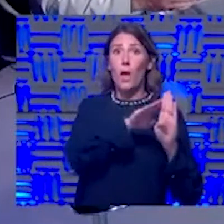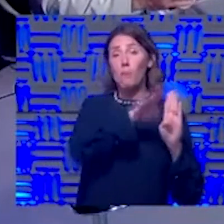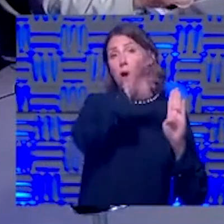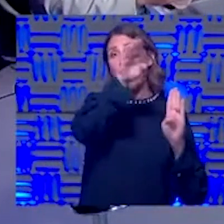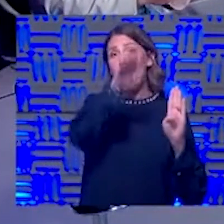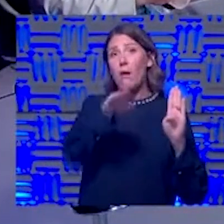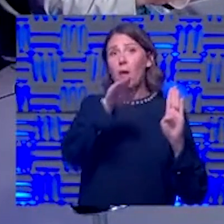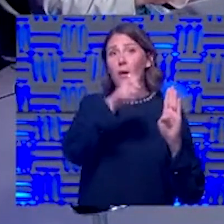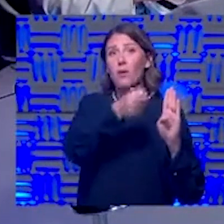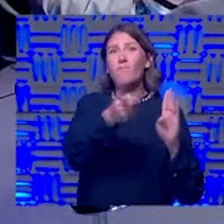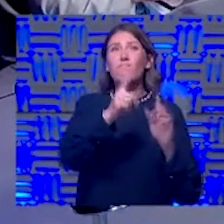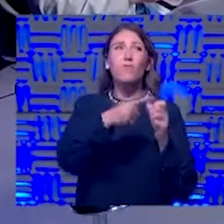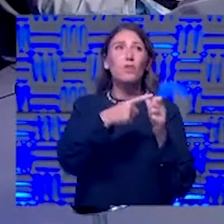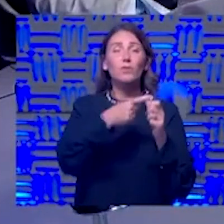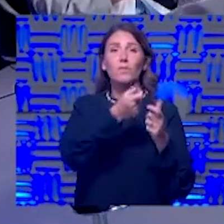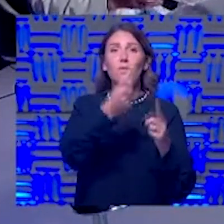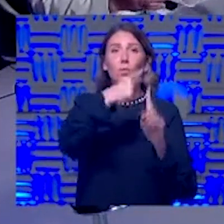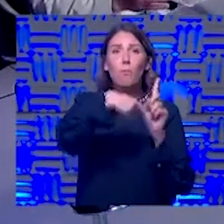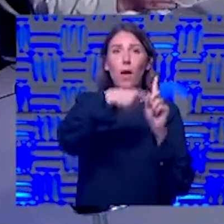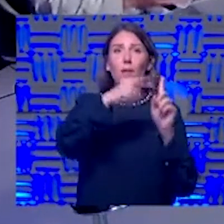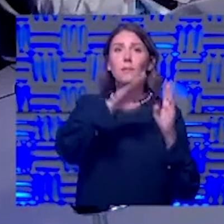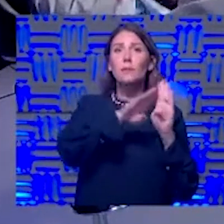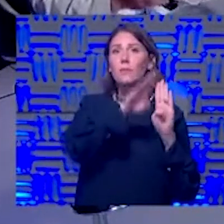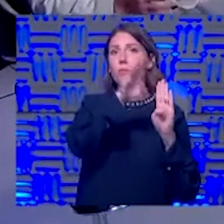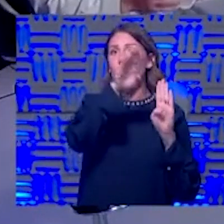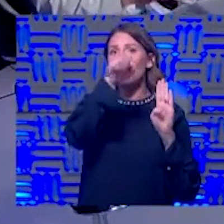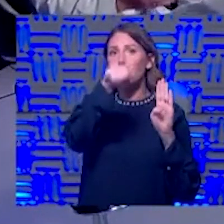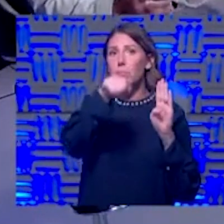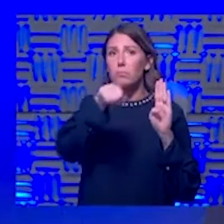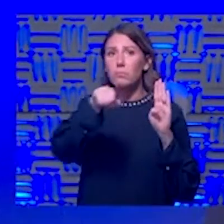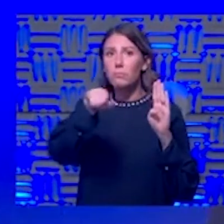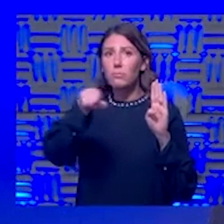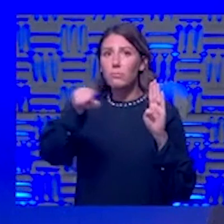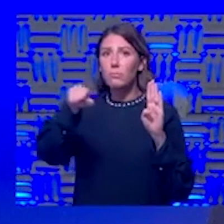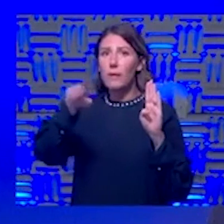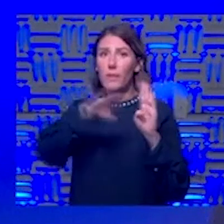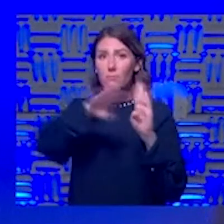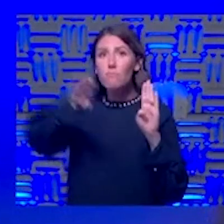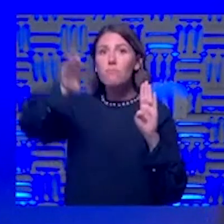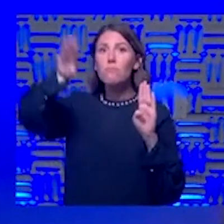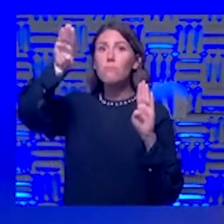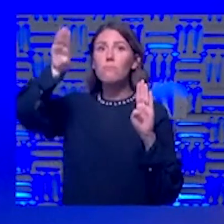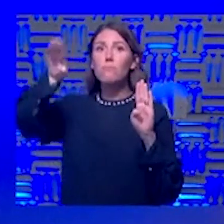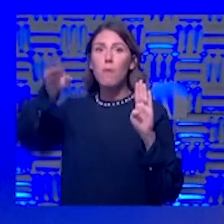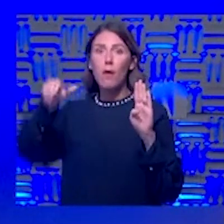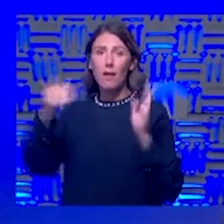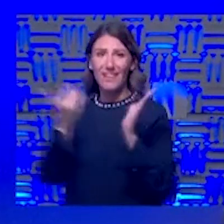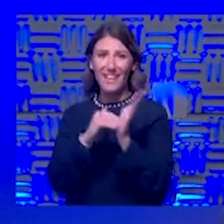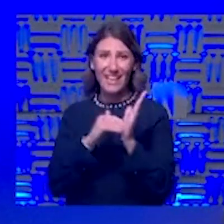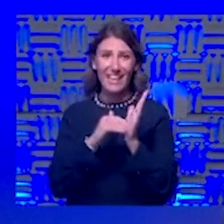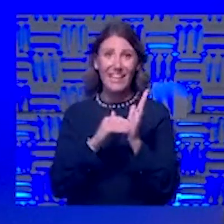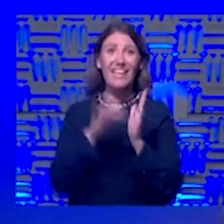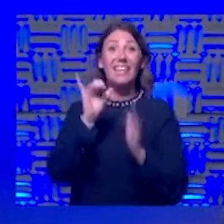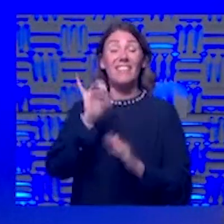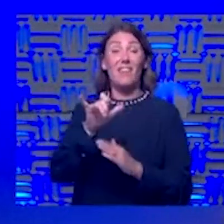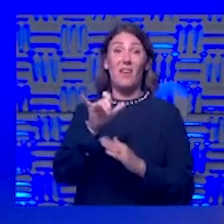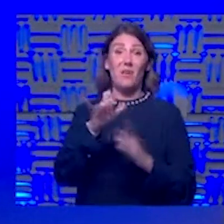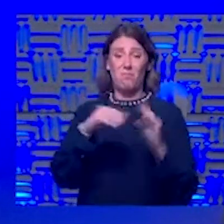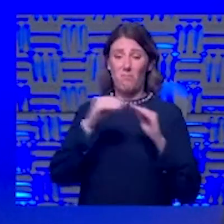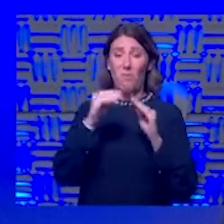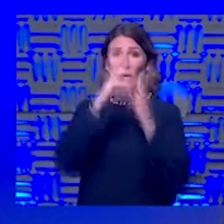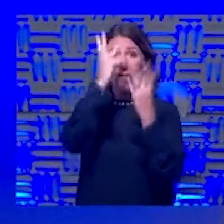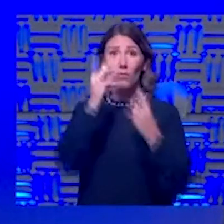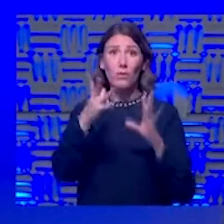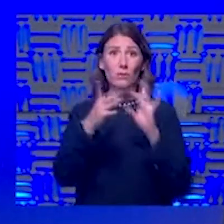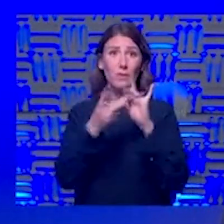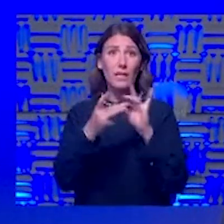all that stuff, and now after that we are just seeing a huge inflation in the cases overall. And even more information to that, now the